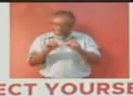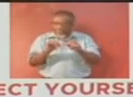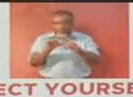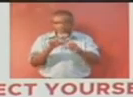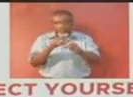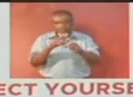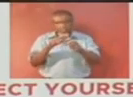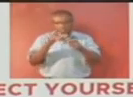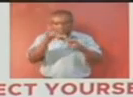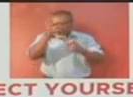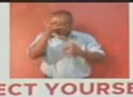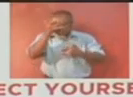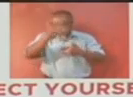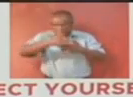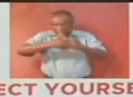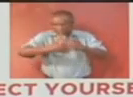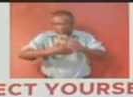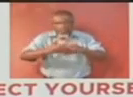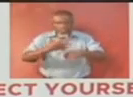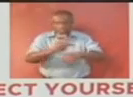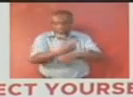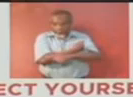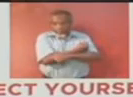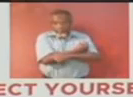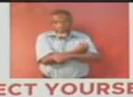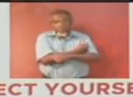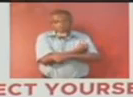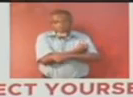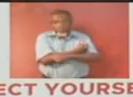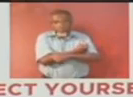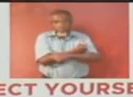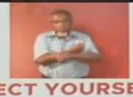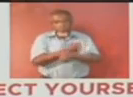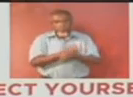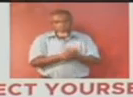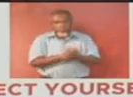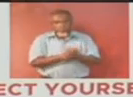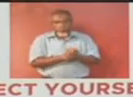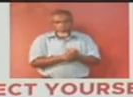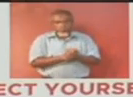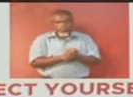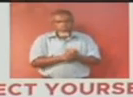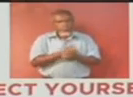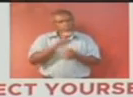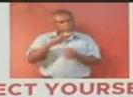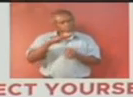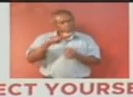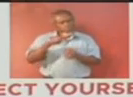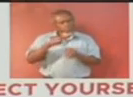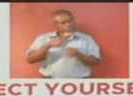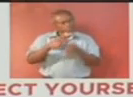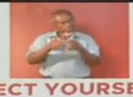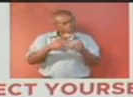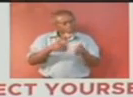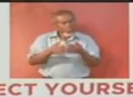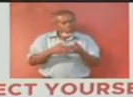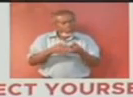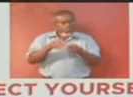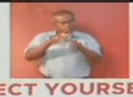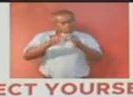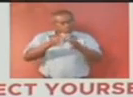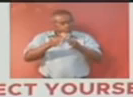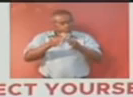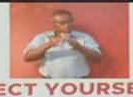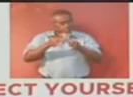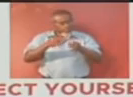of vaccination remains. And we have said this in the past, even with full vaccination, that does not absolutely